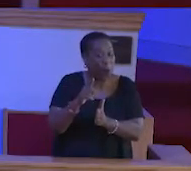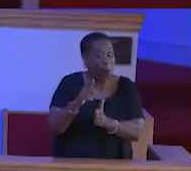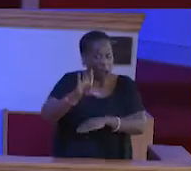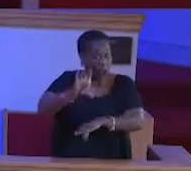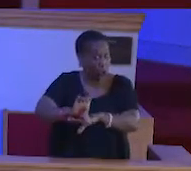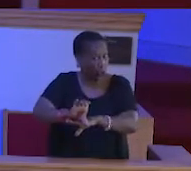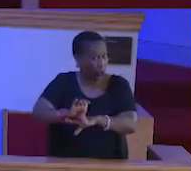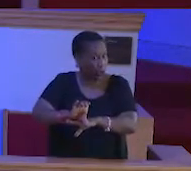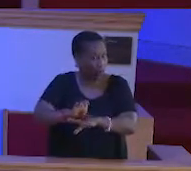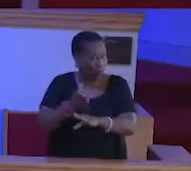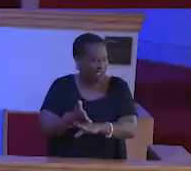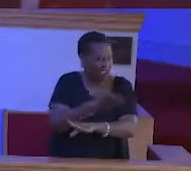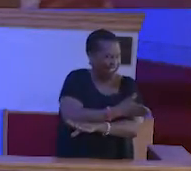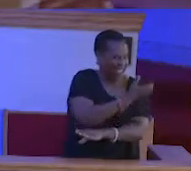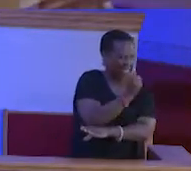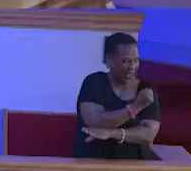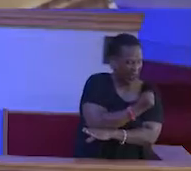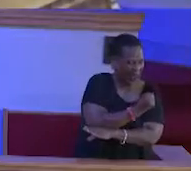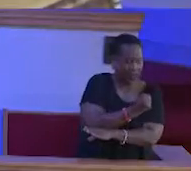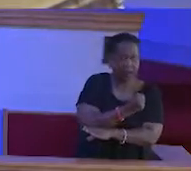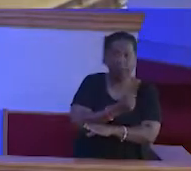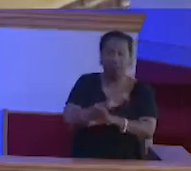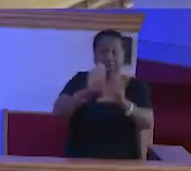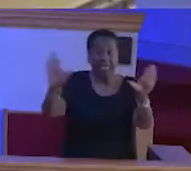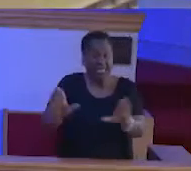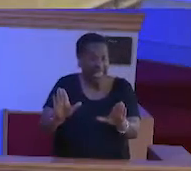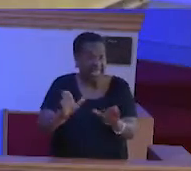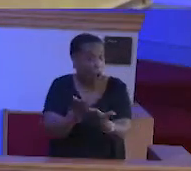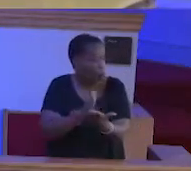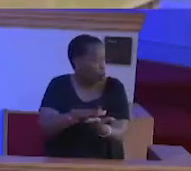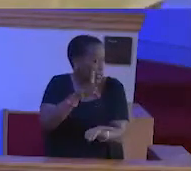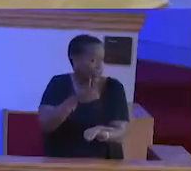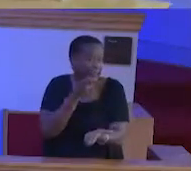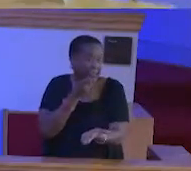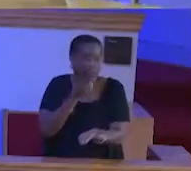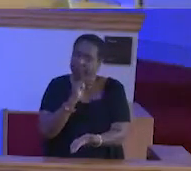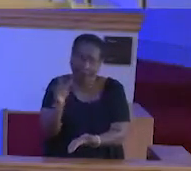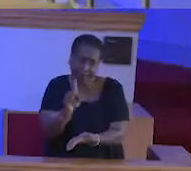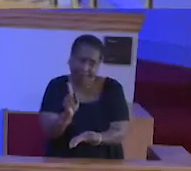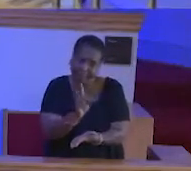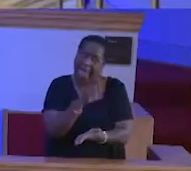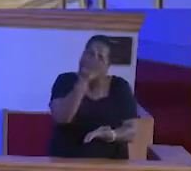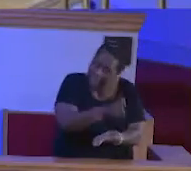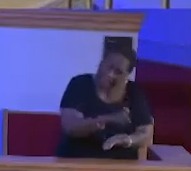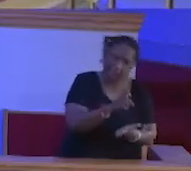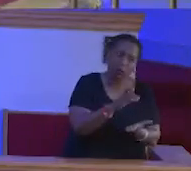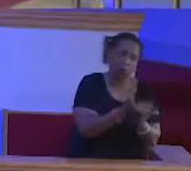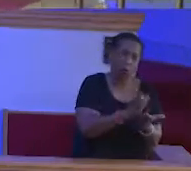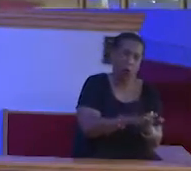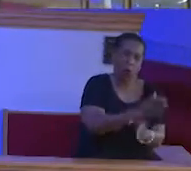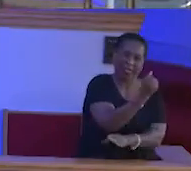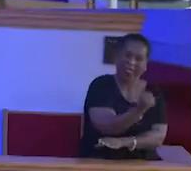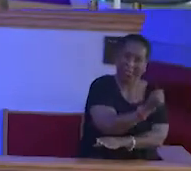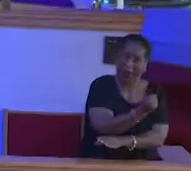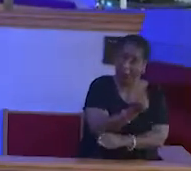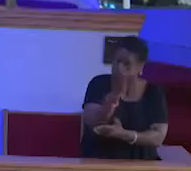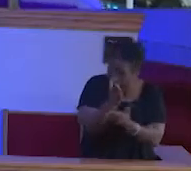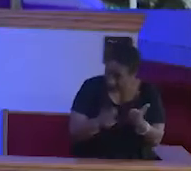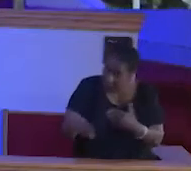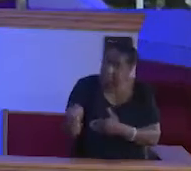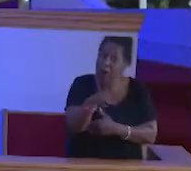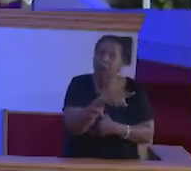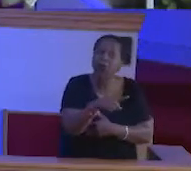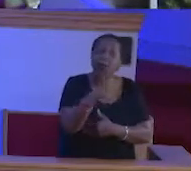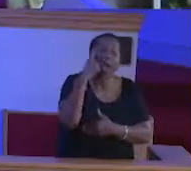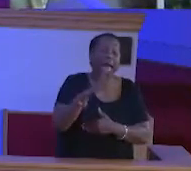night. Dinner was not cooked on Sunday. And some of you who are old enough remember that you had to take a bath in a number